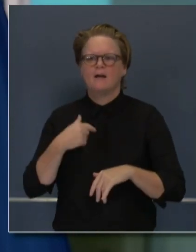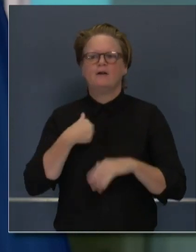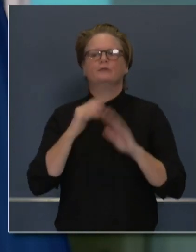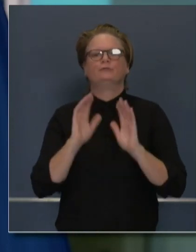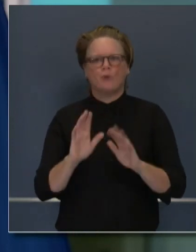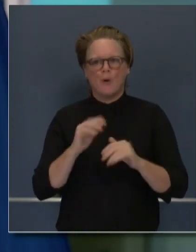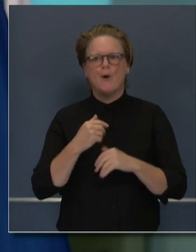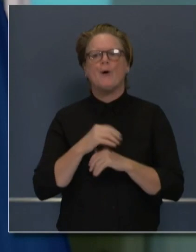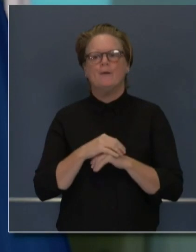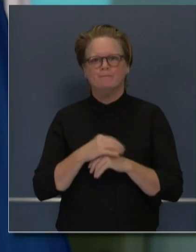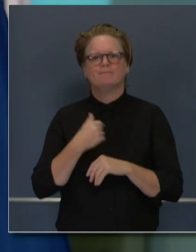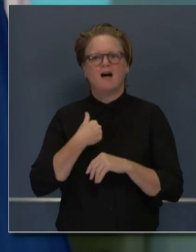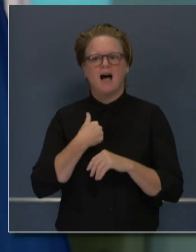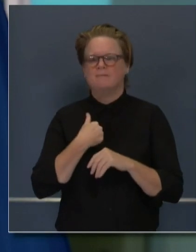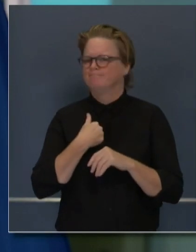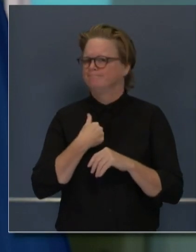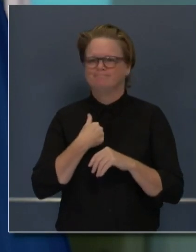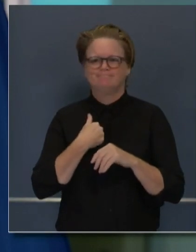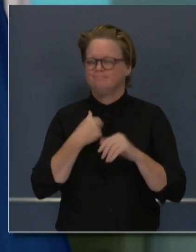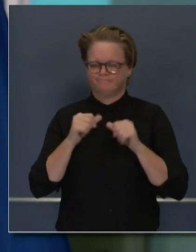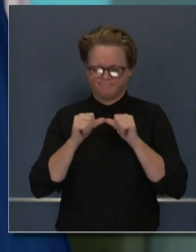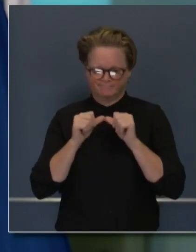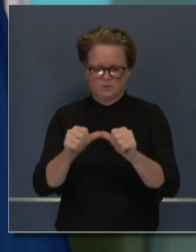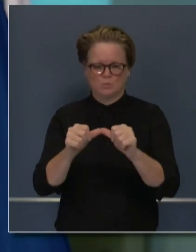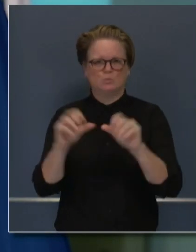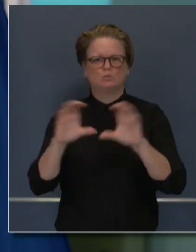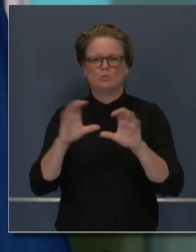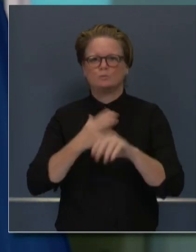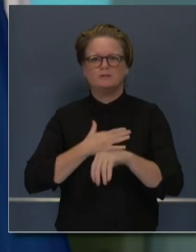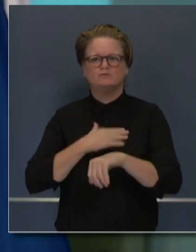do. David Baker, Bloomberg News.